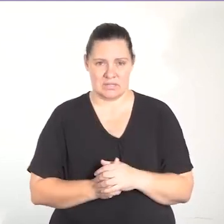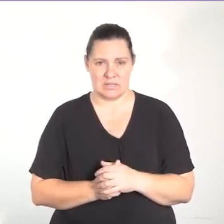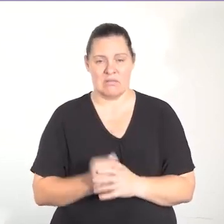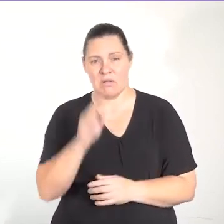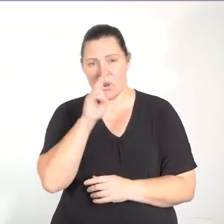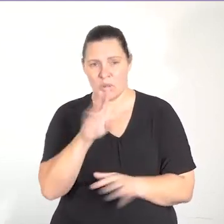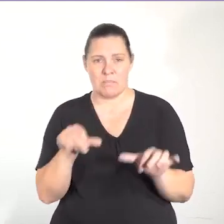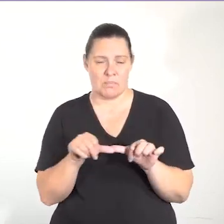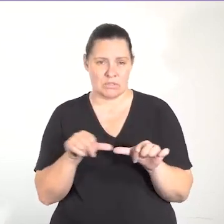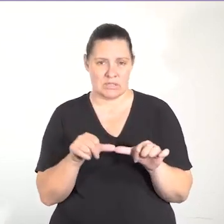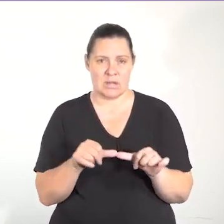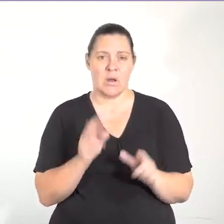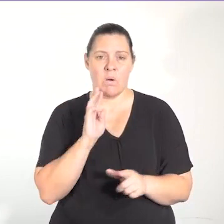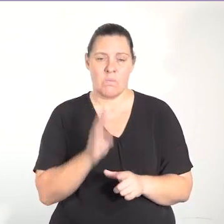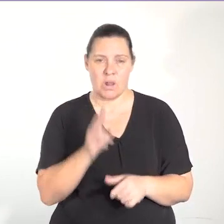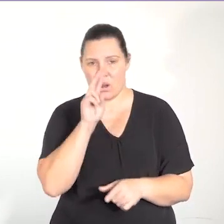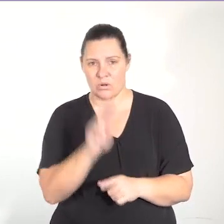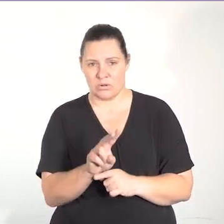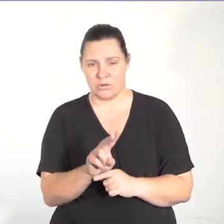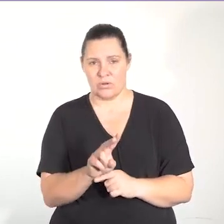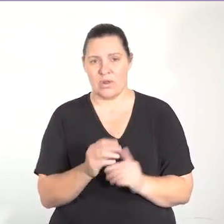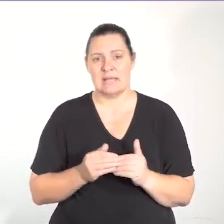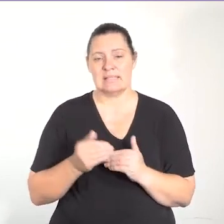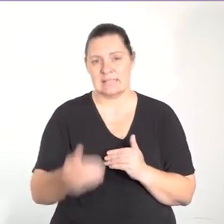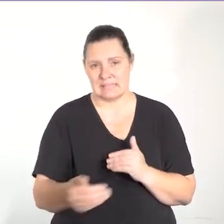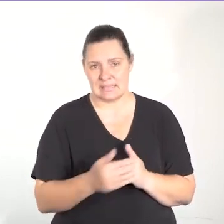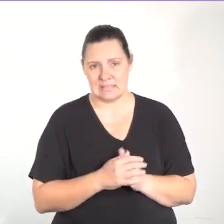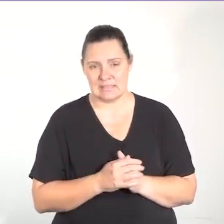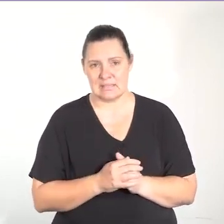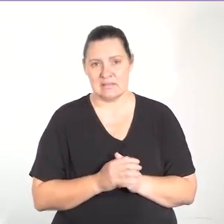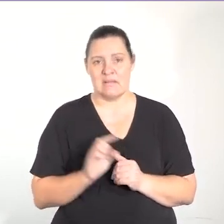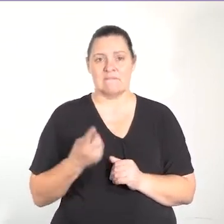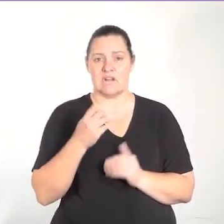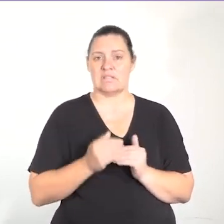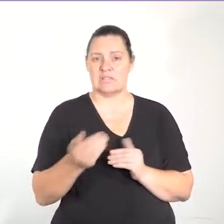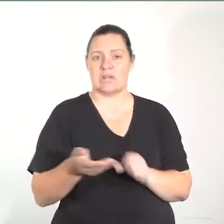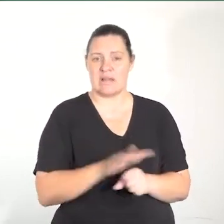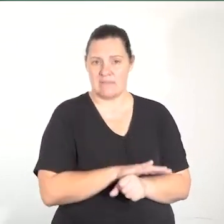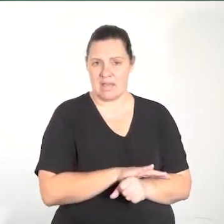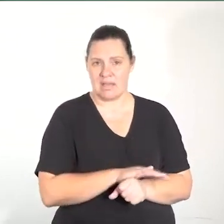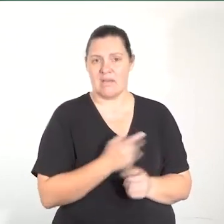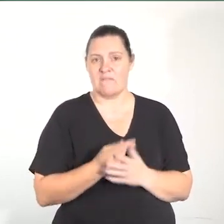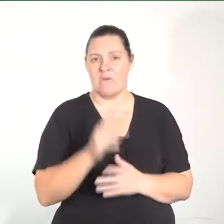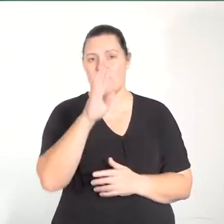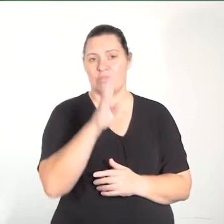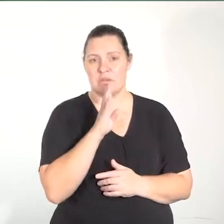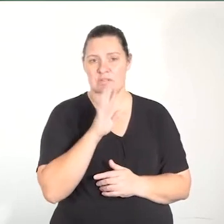scenario. So looking at the proportion, we are going to look at the distance. So remember, the first distance that was covered